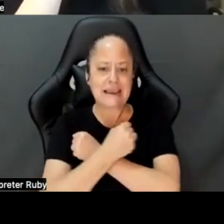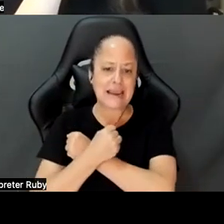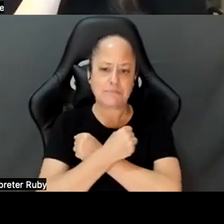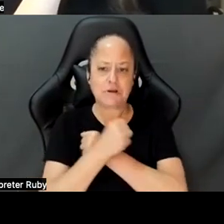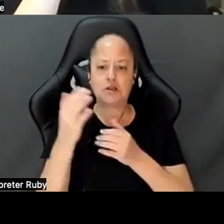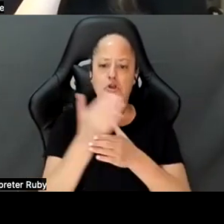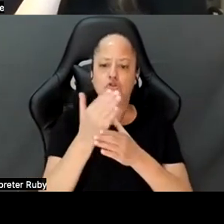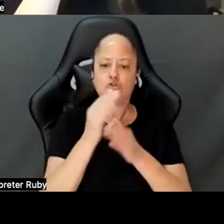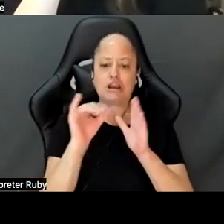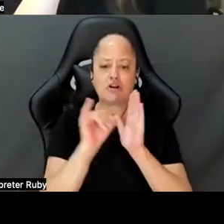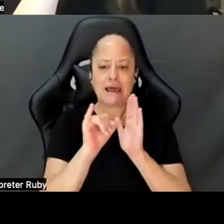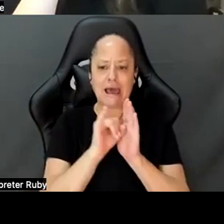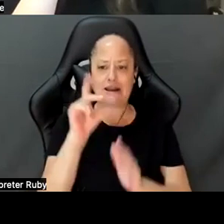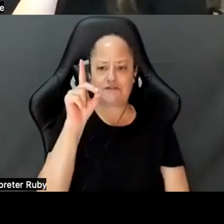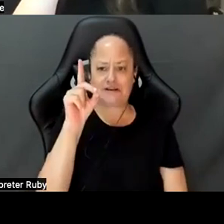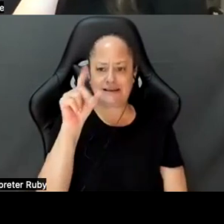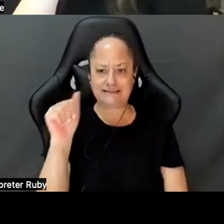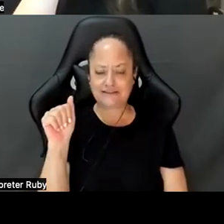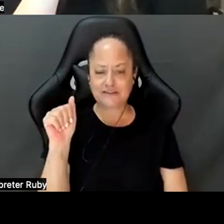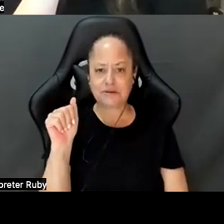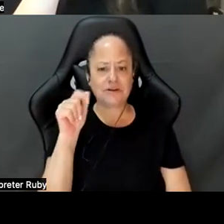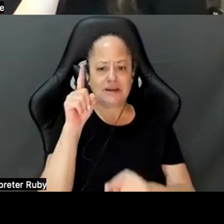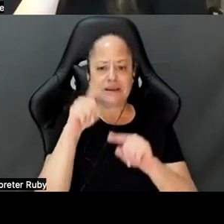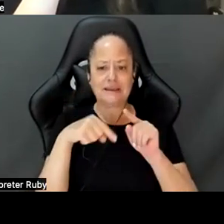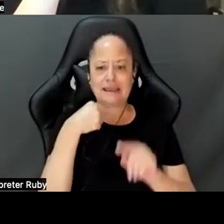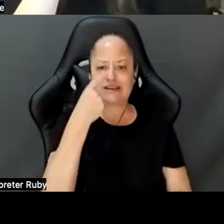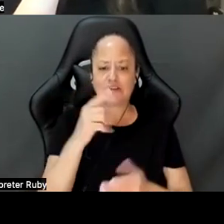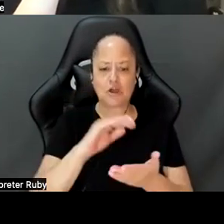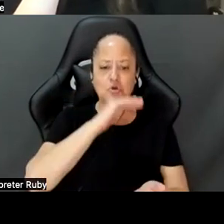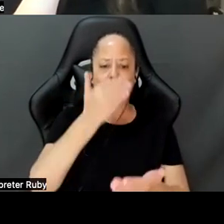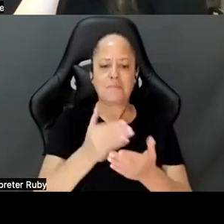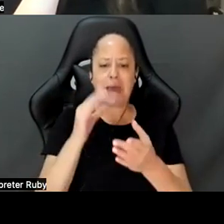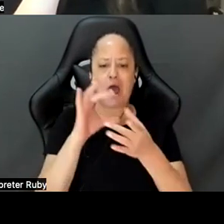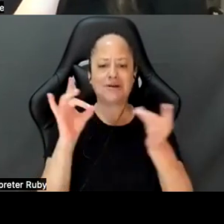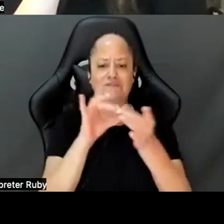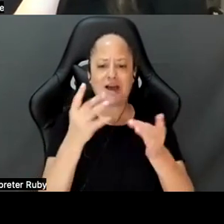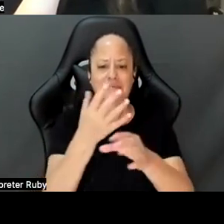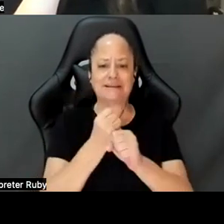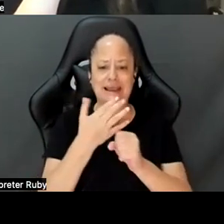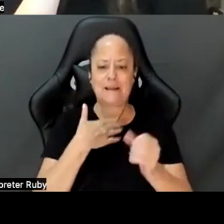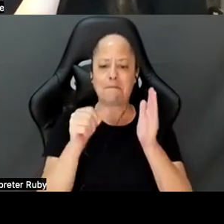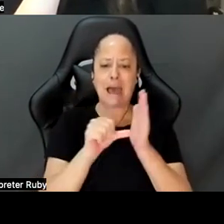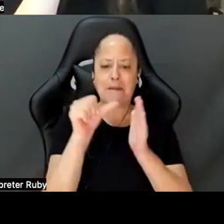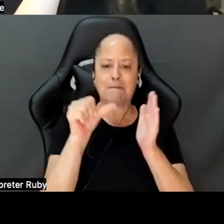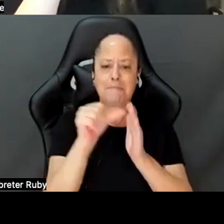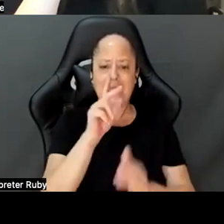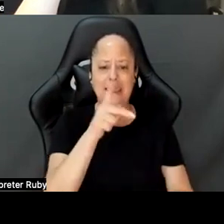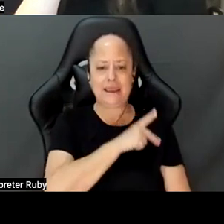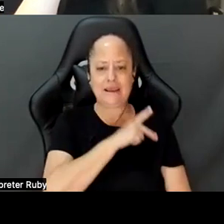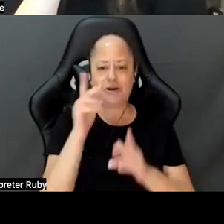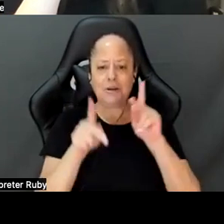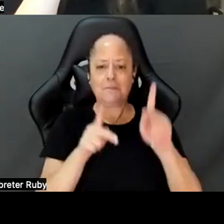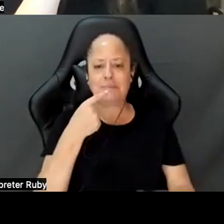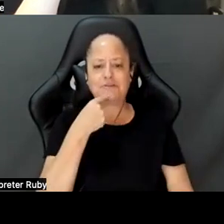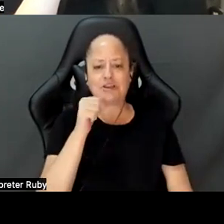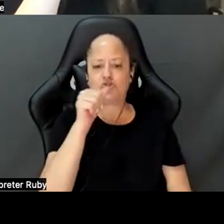shared identity of disability. I can't even tell you the amount of comments I get on my own pages of people trying to say that we